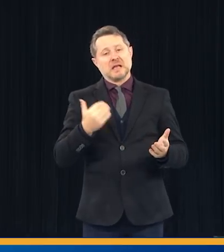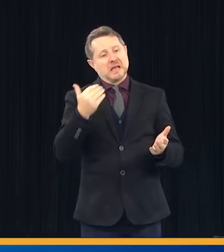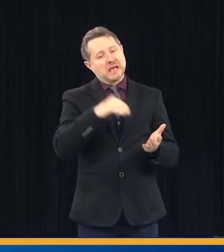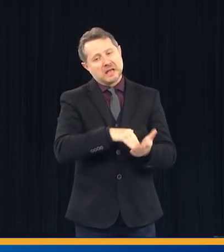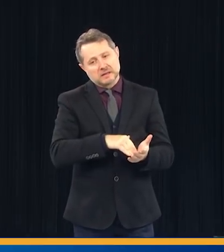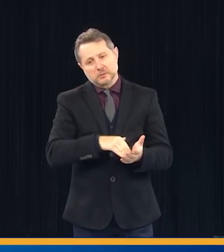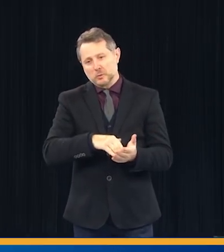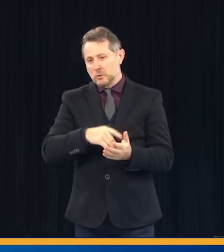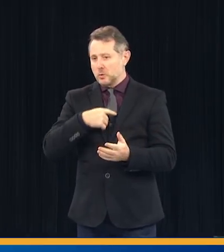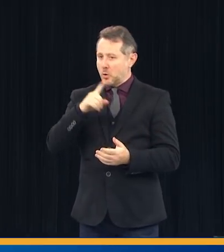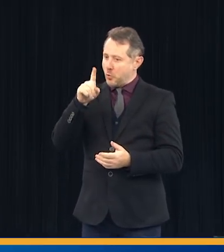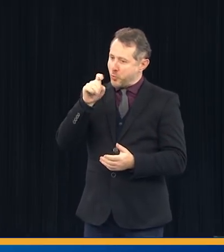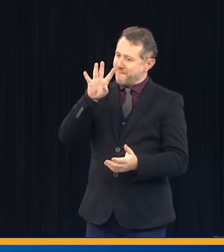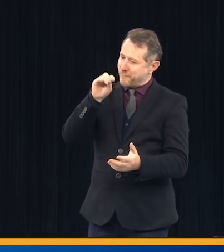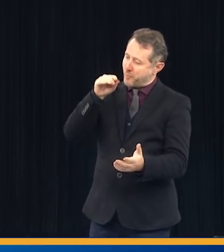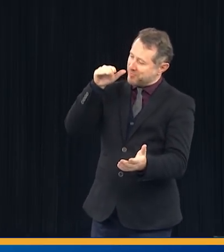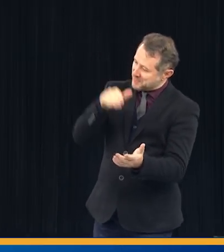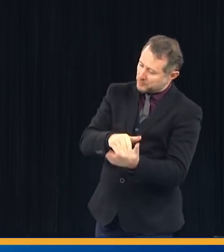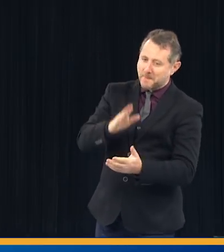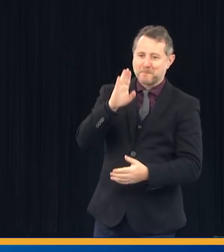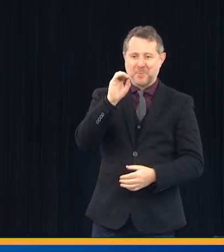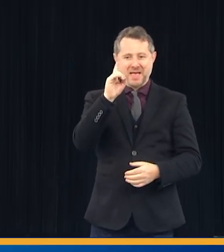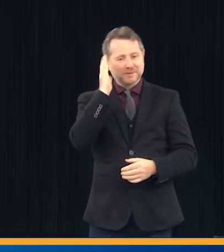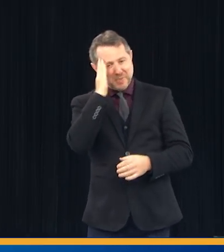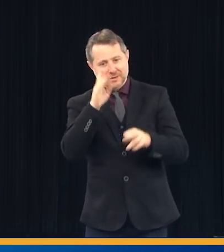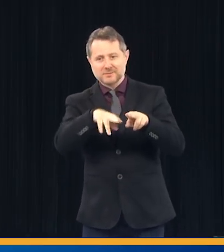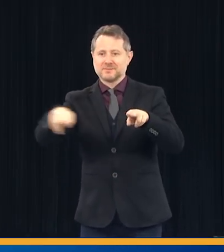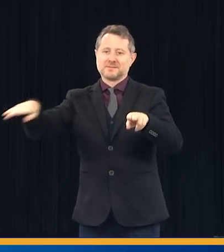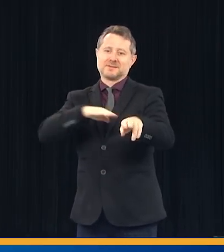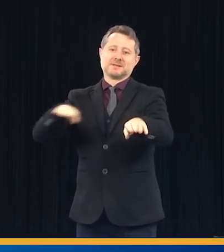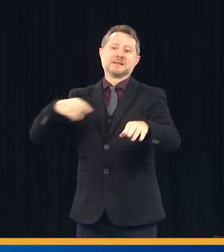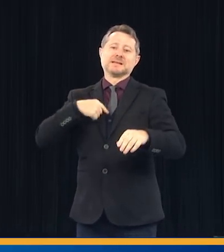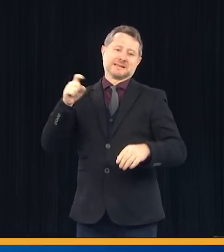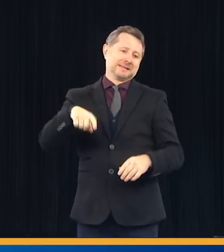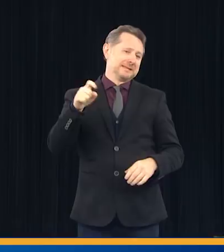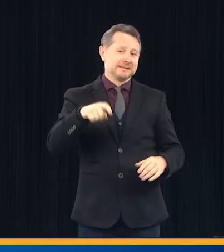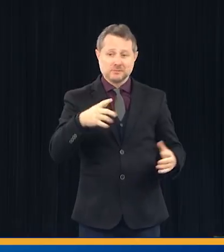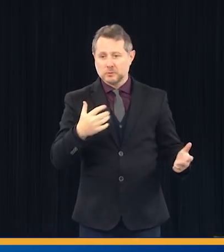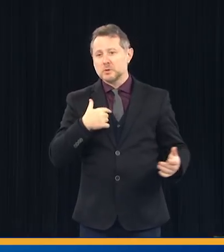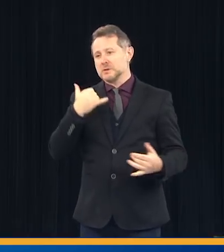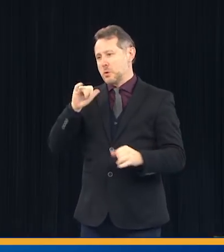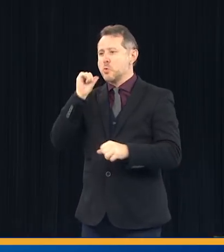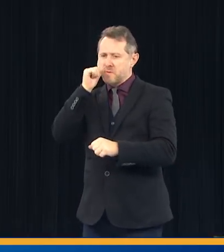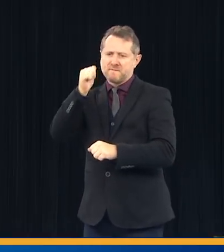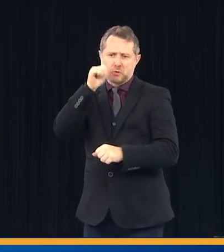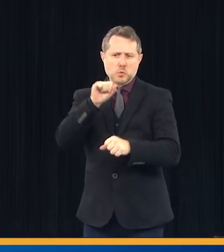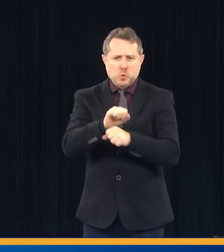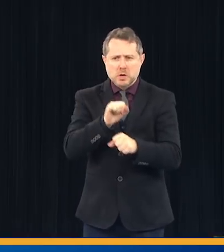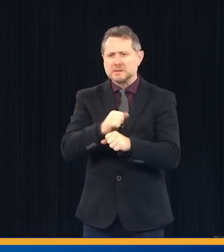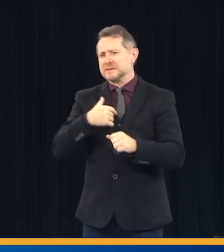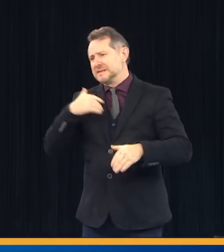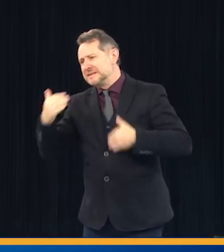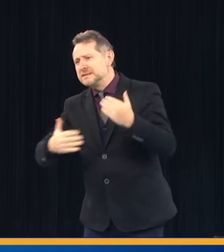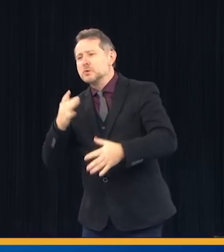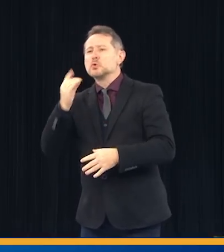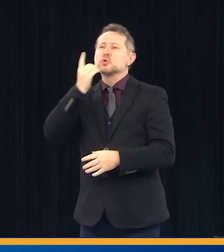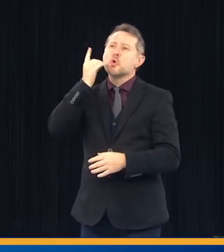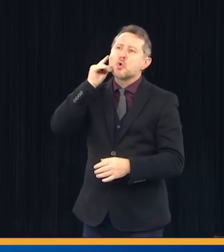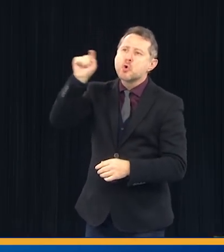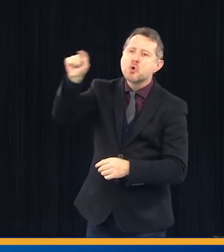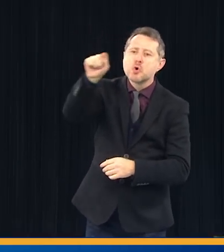That's hospital beds, dormitory beds. We're working on that every day, and we're getting closer and closer to that 140,000